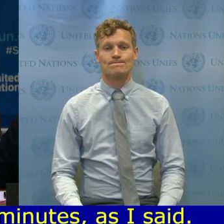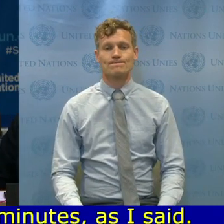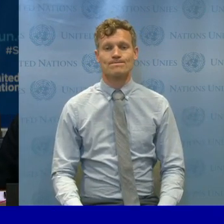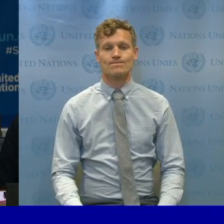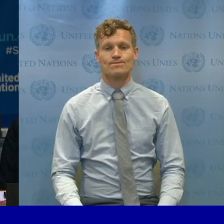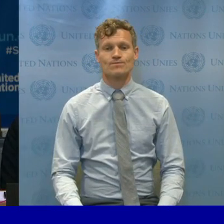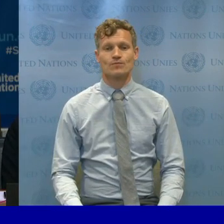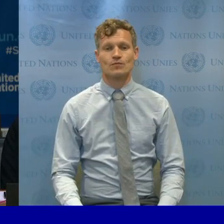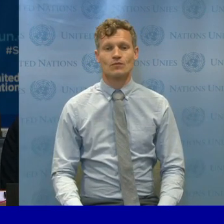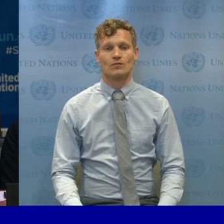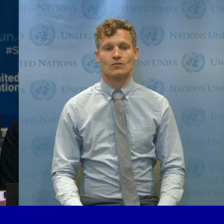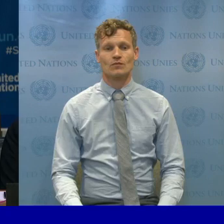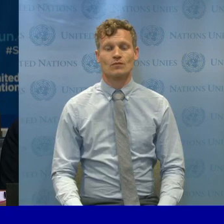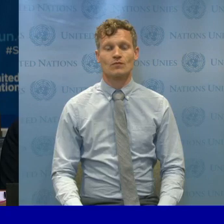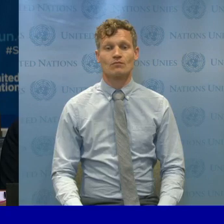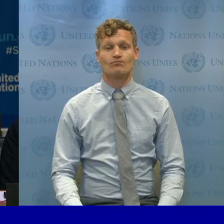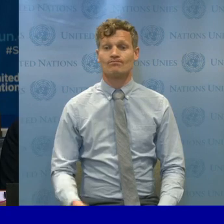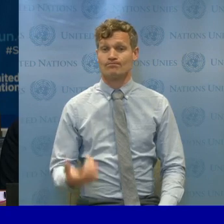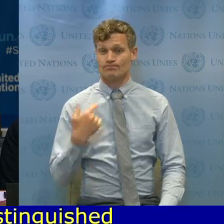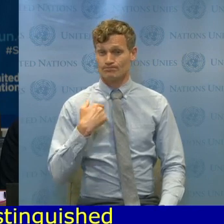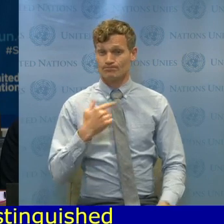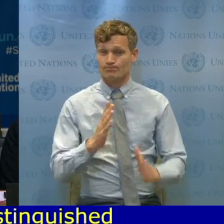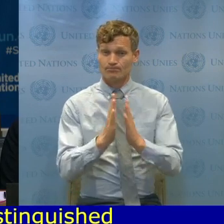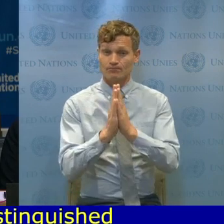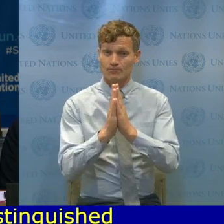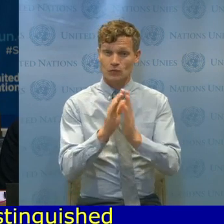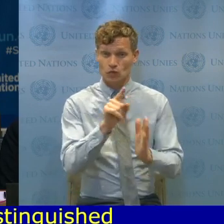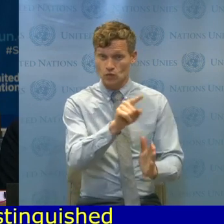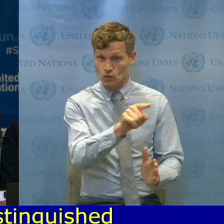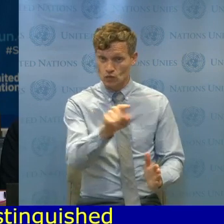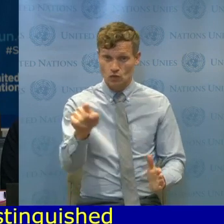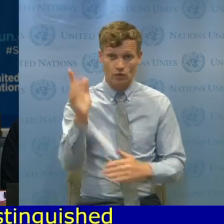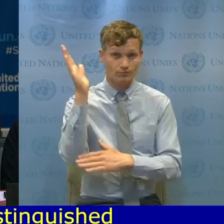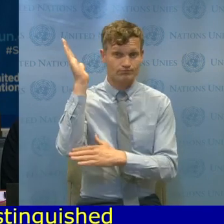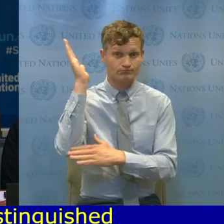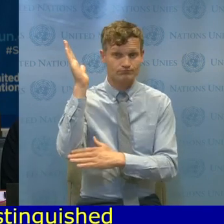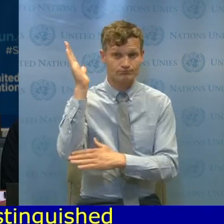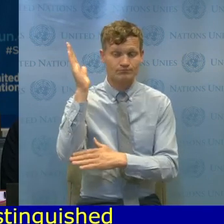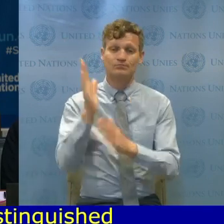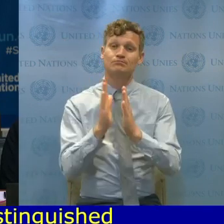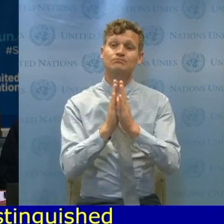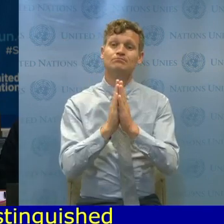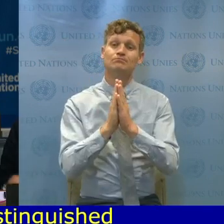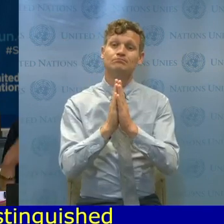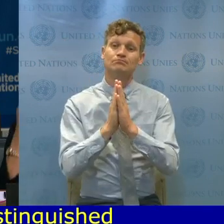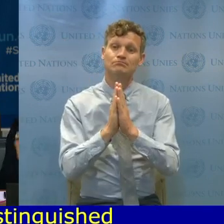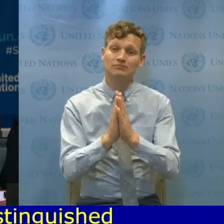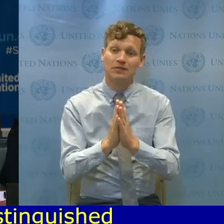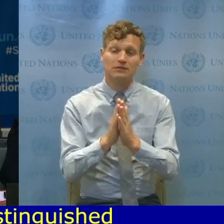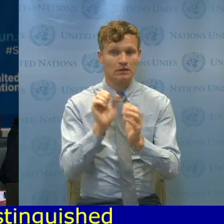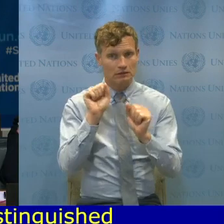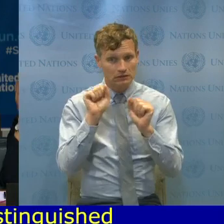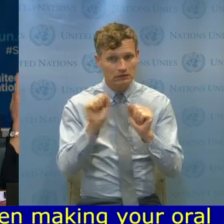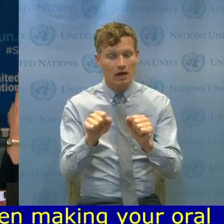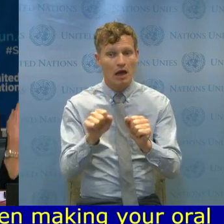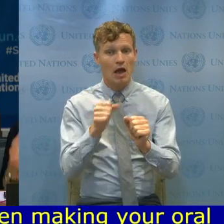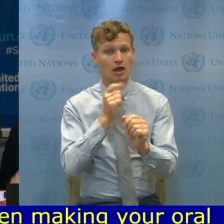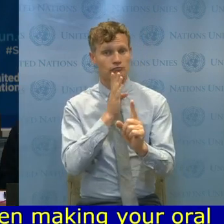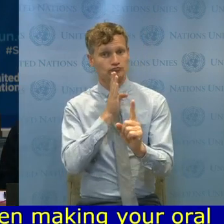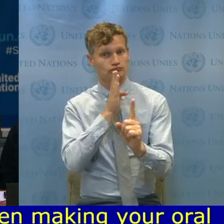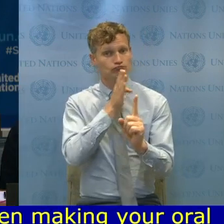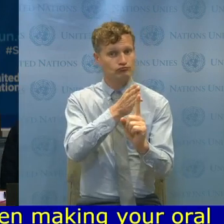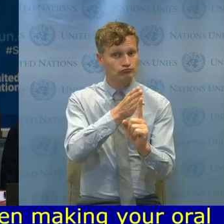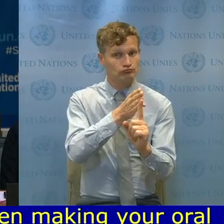presentations and engaging in the interactive discussion, you are invited to address one or two of